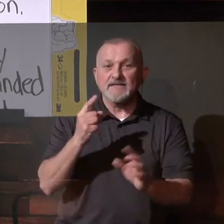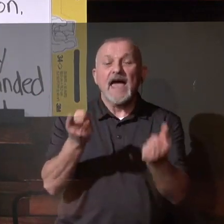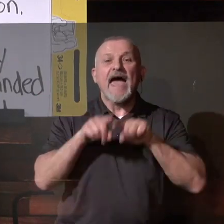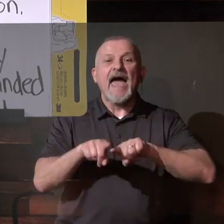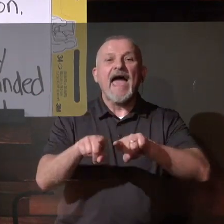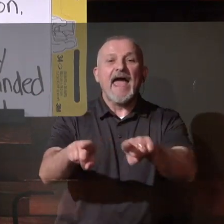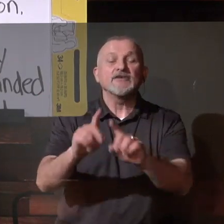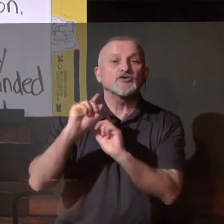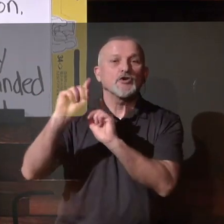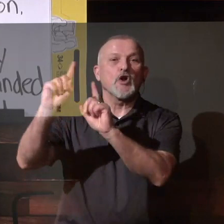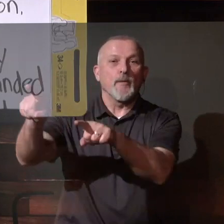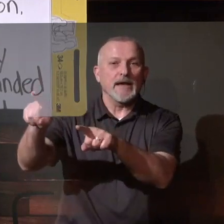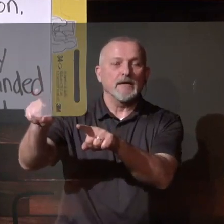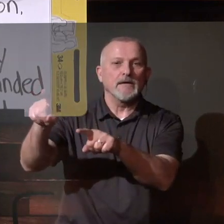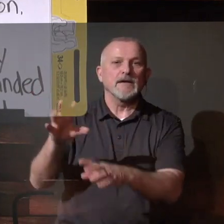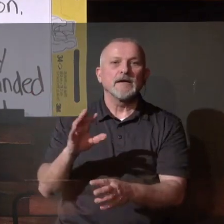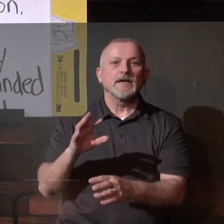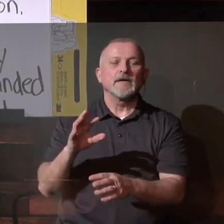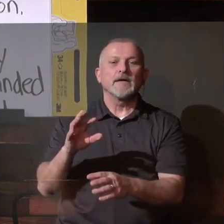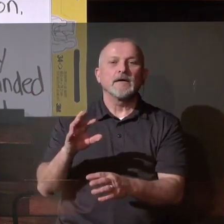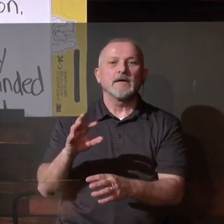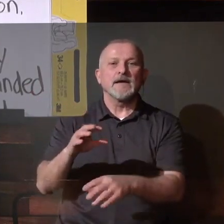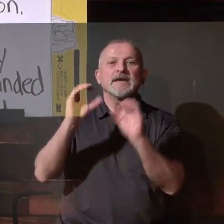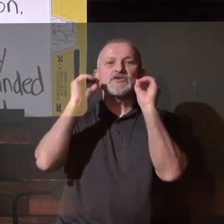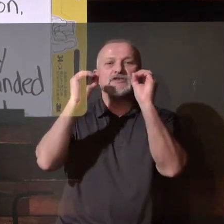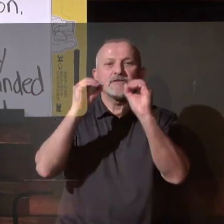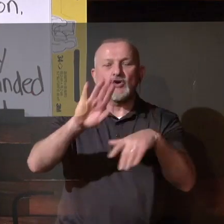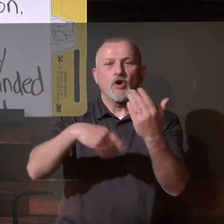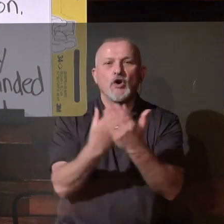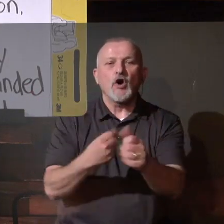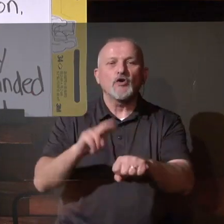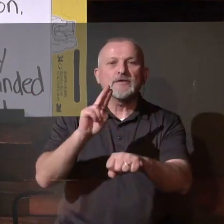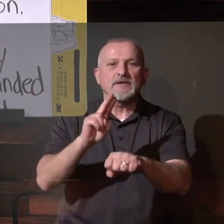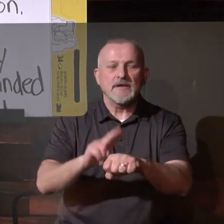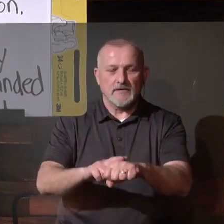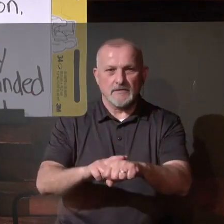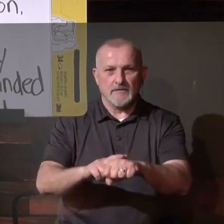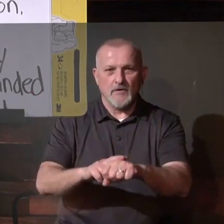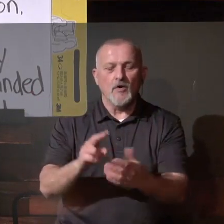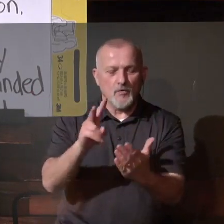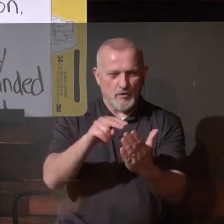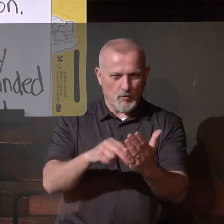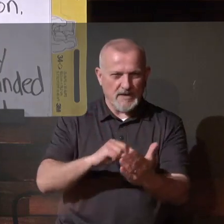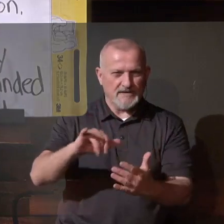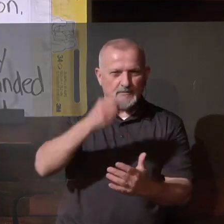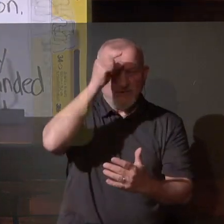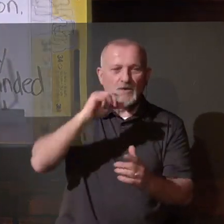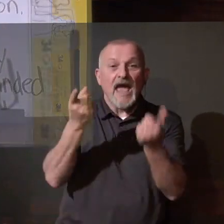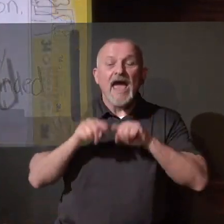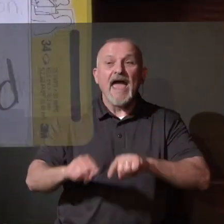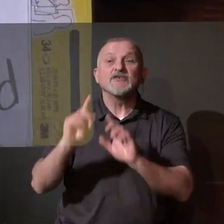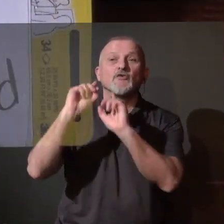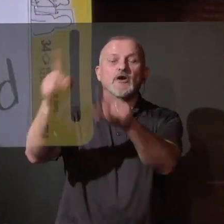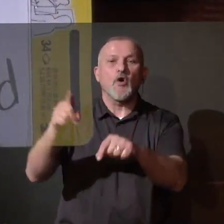the Greek, it says, as you are going, disciple all nations. So let's read it as the Greek would say it. As you are